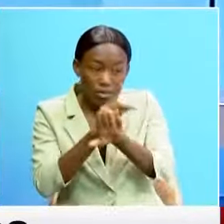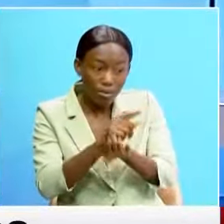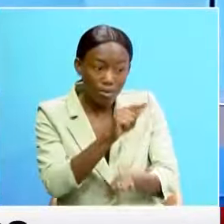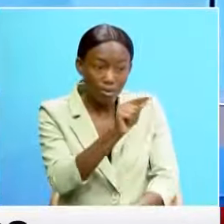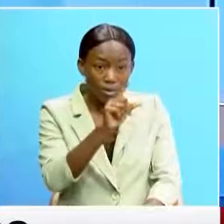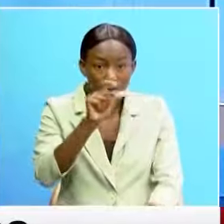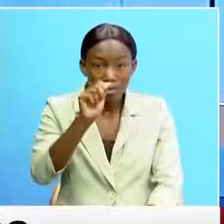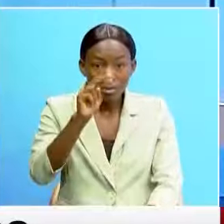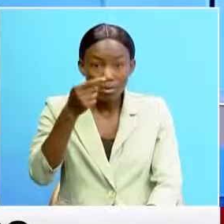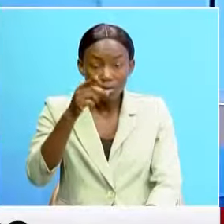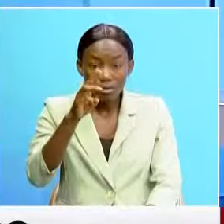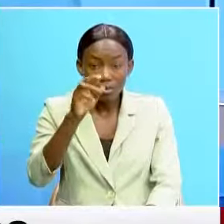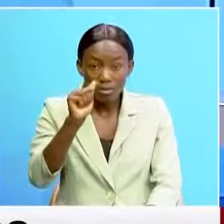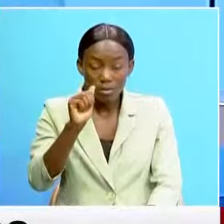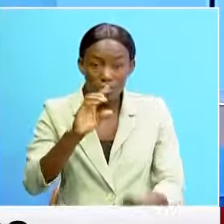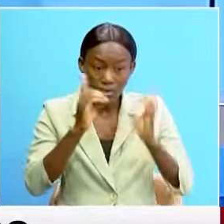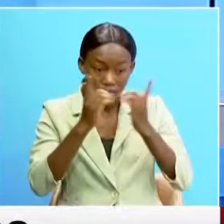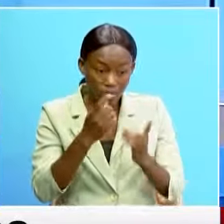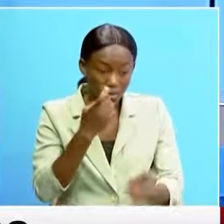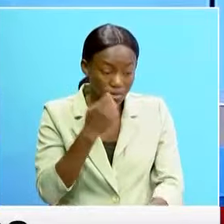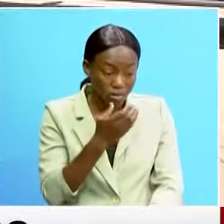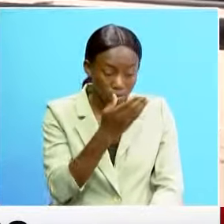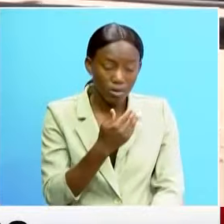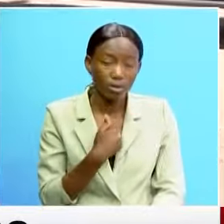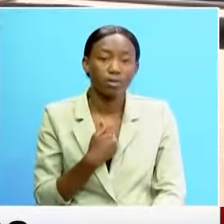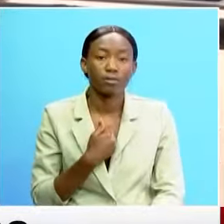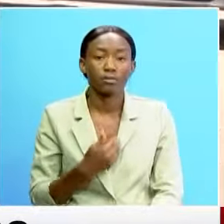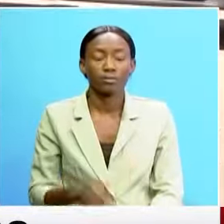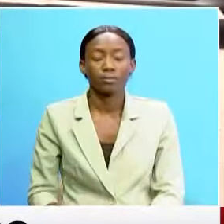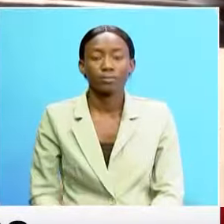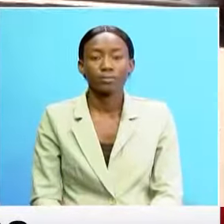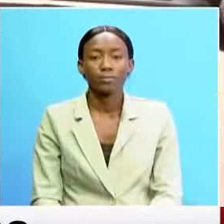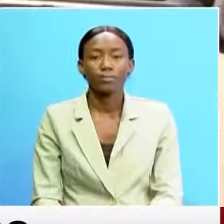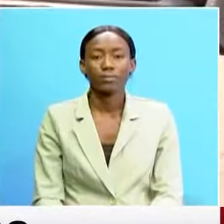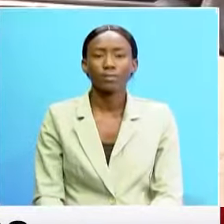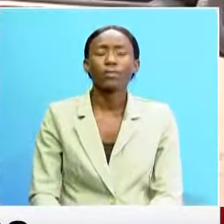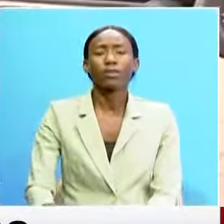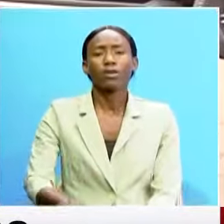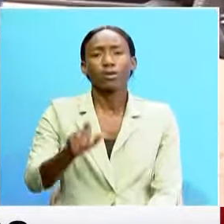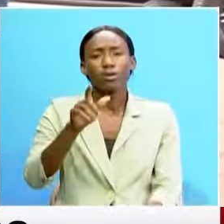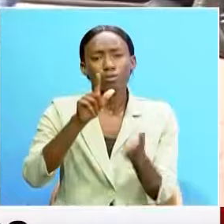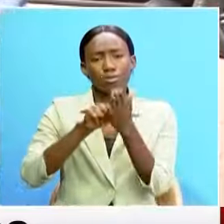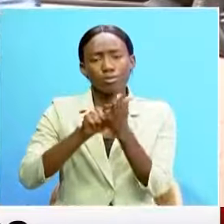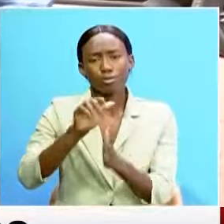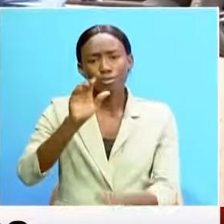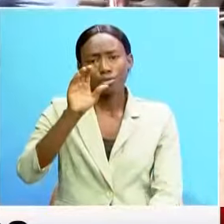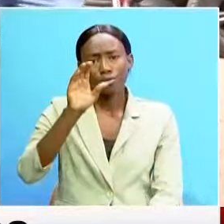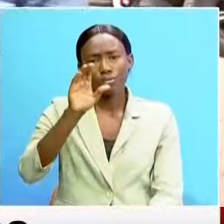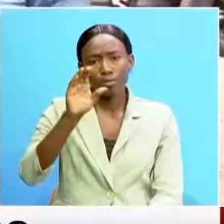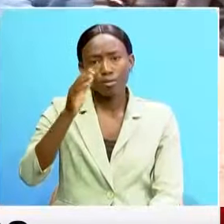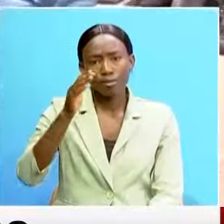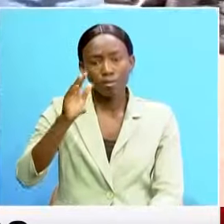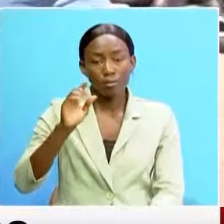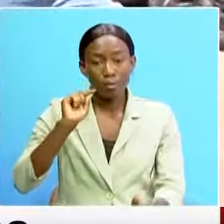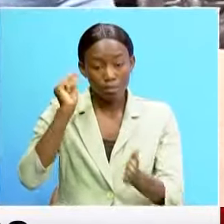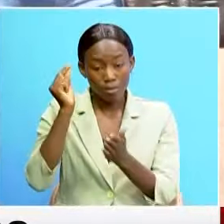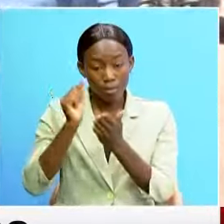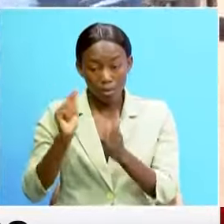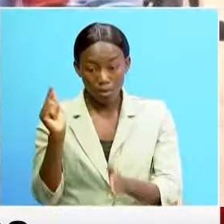Luangwa District. Details in the following report. Lusaka Province Permanent Secretary is in Luangwa